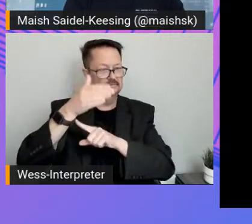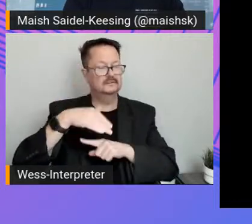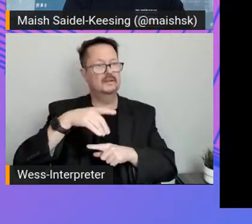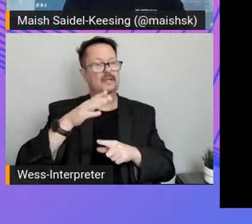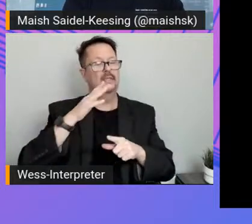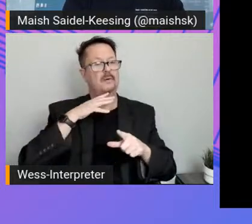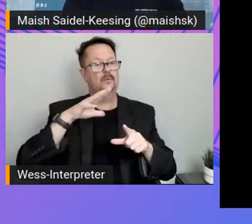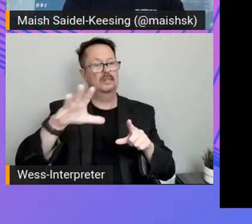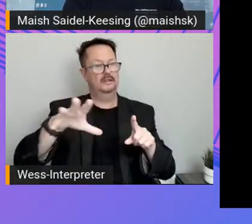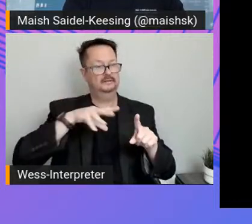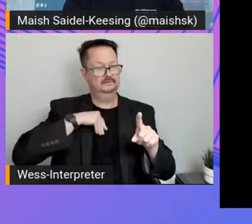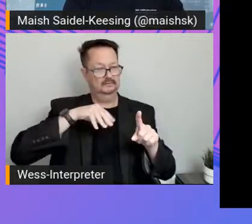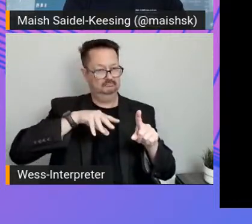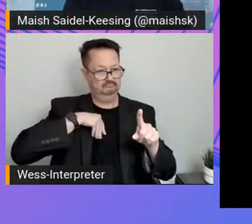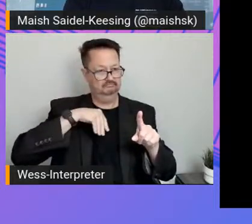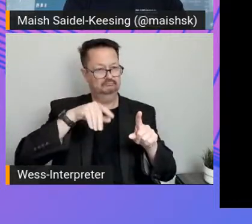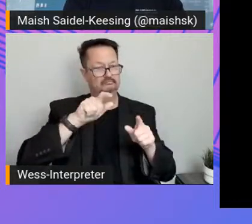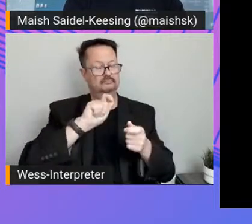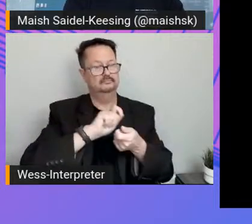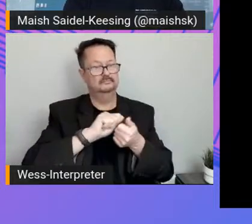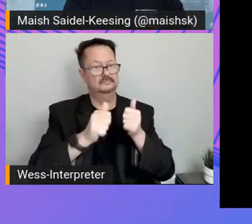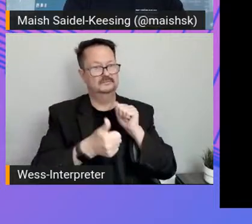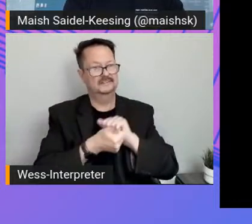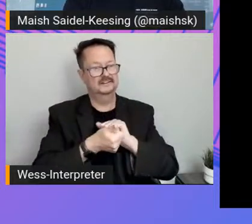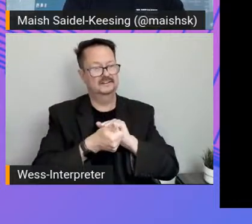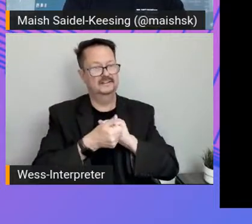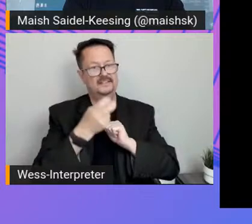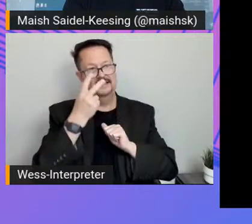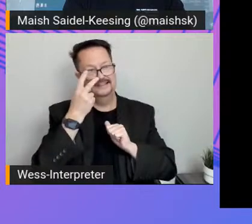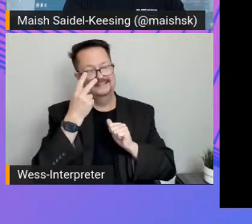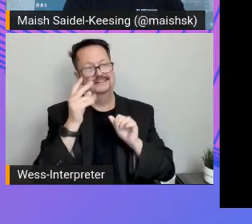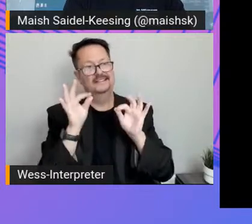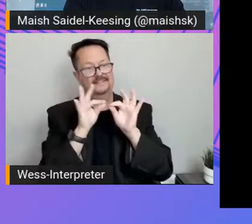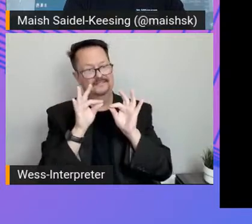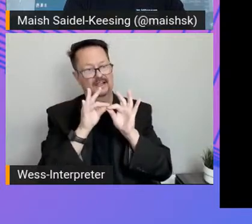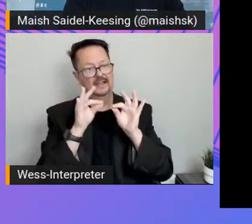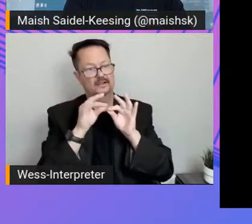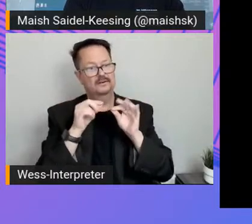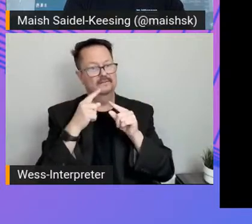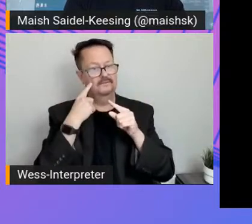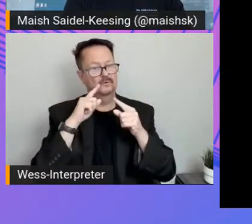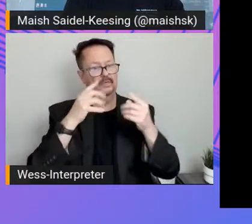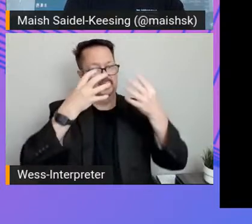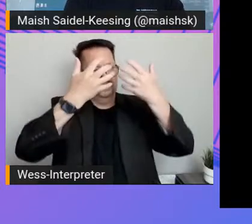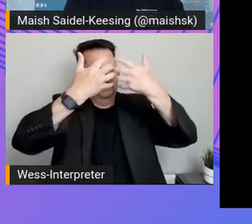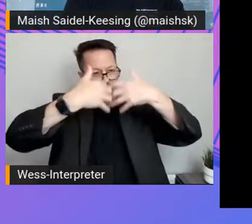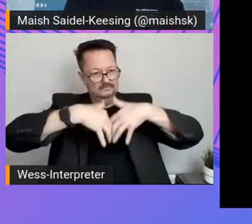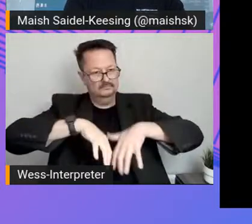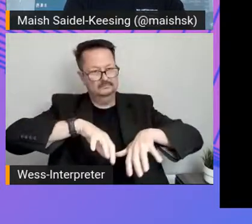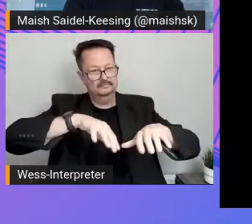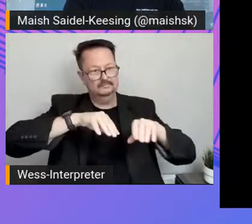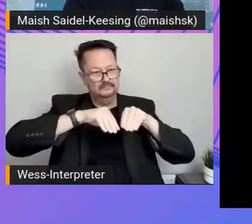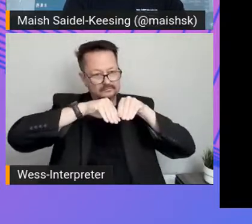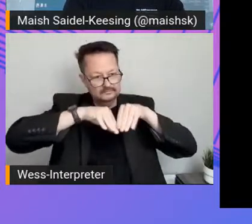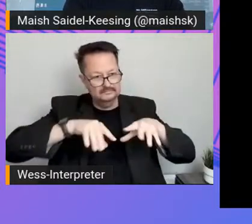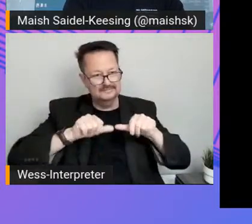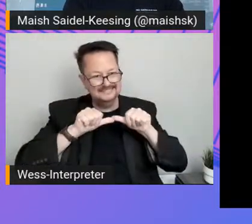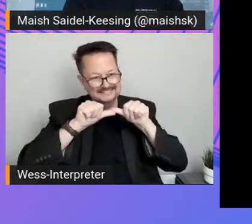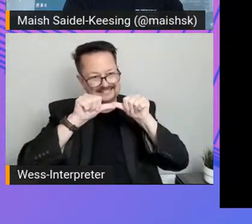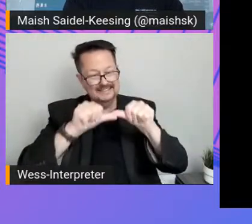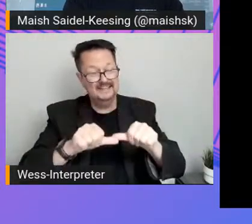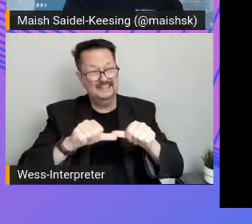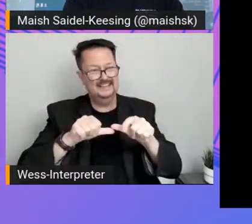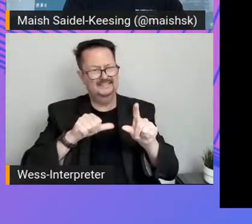changes that they want because they see the value in keeping the pipeline moving and achieving that flow. And so if there's something that's higher